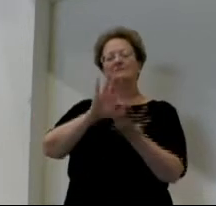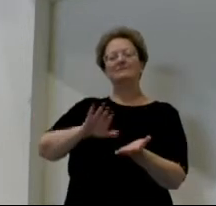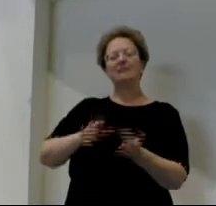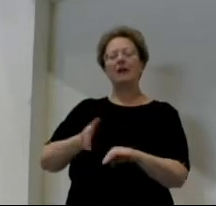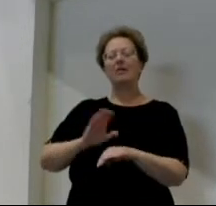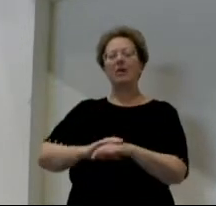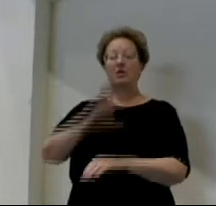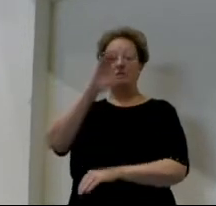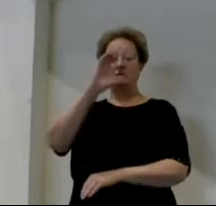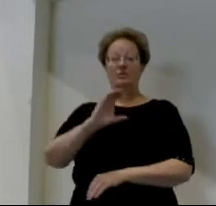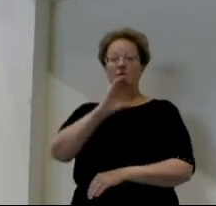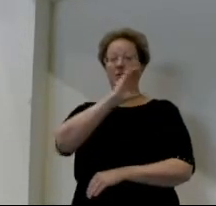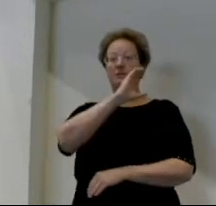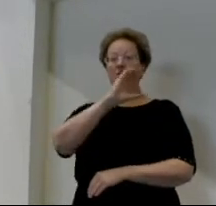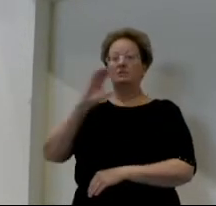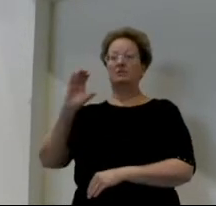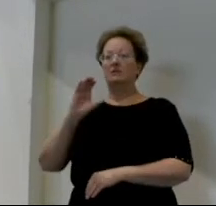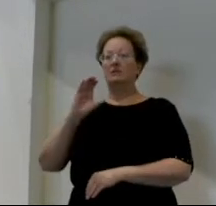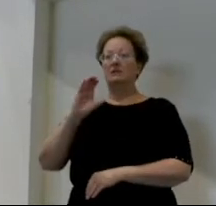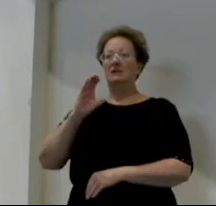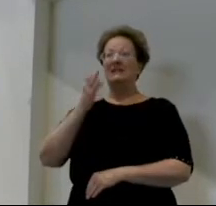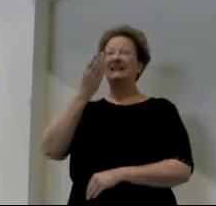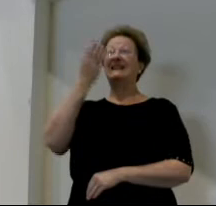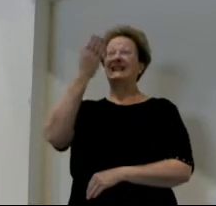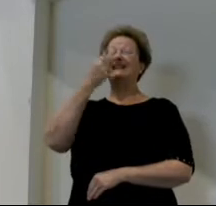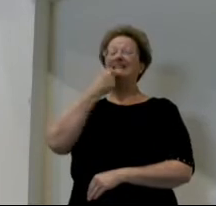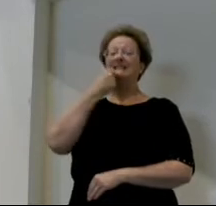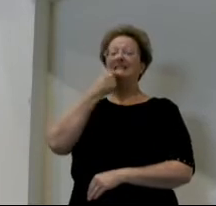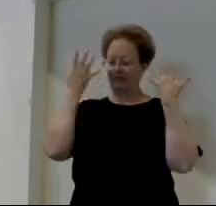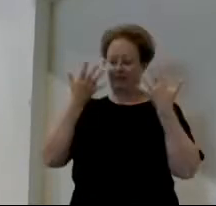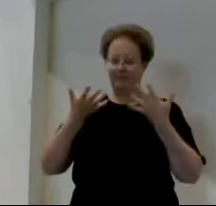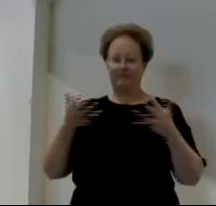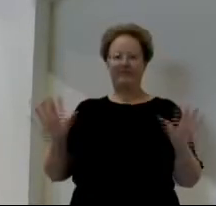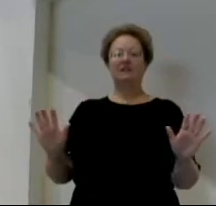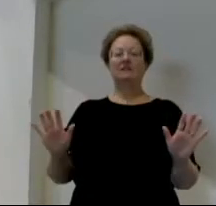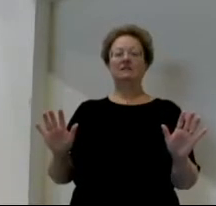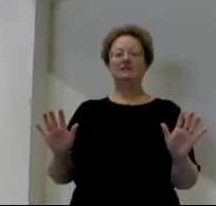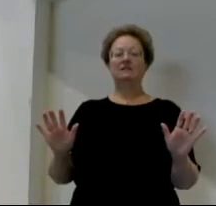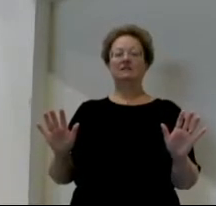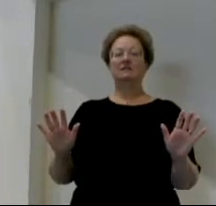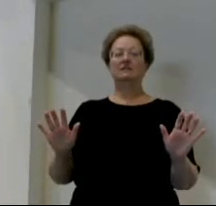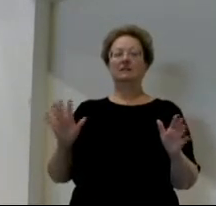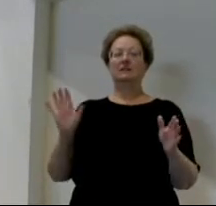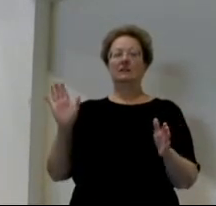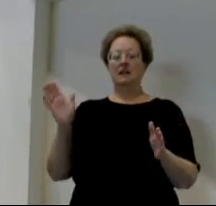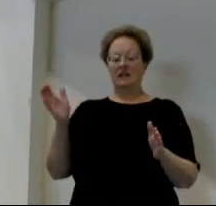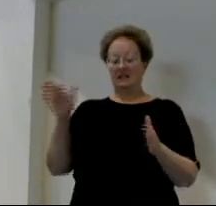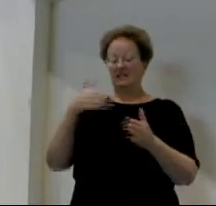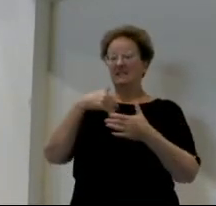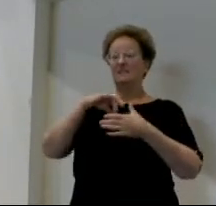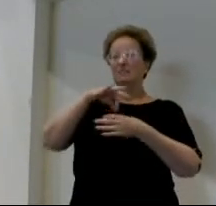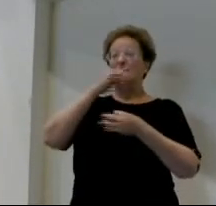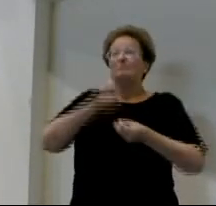those closing words of Jesus on the cross. It is finished, and Father, into your hands I commend my spirit. And that is